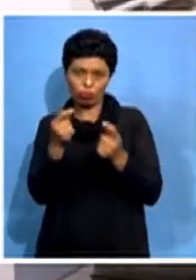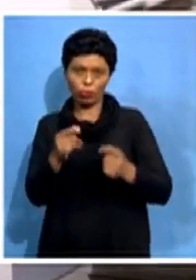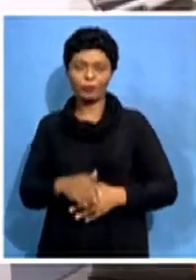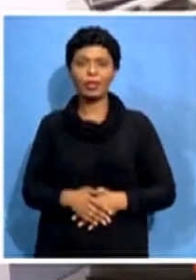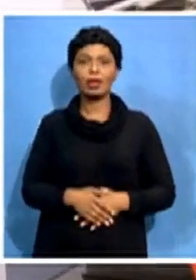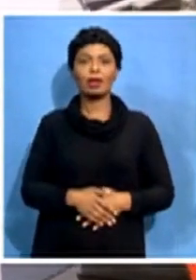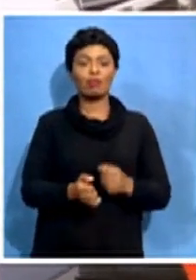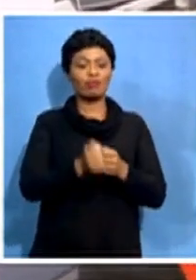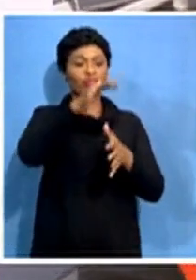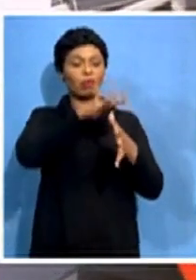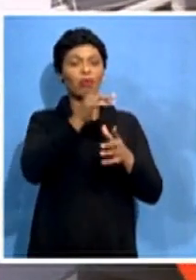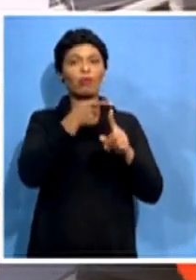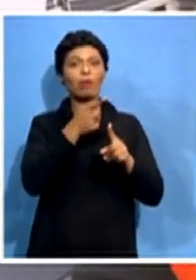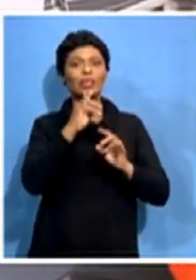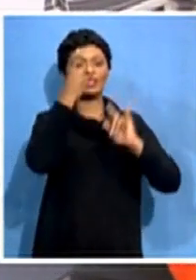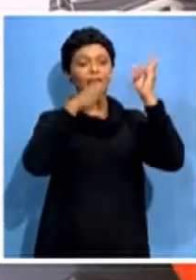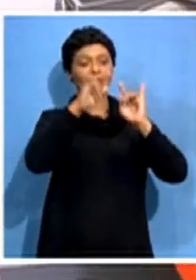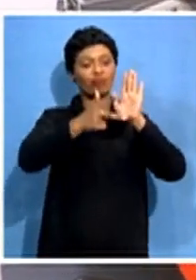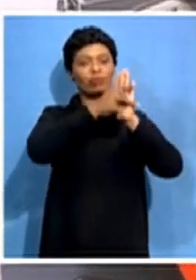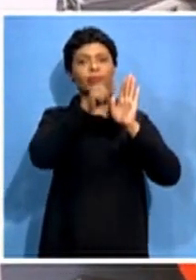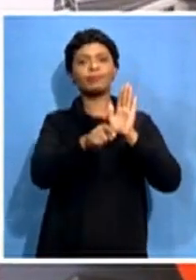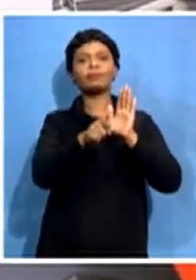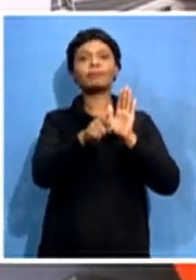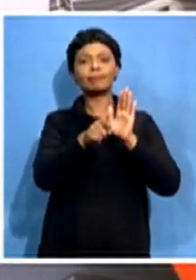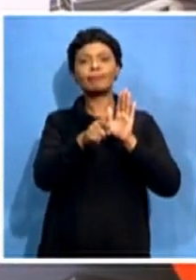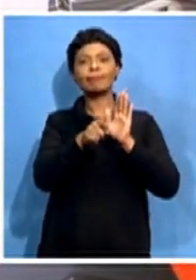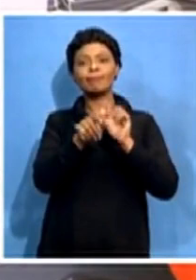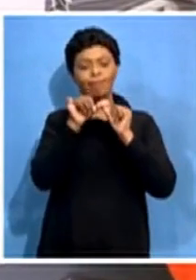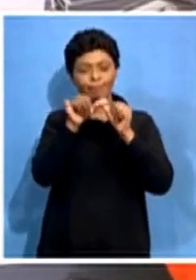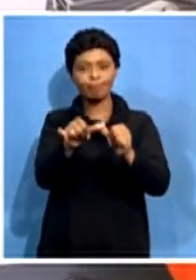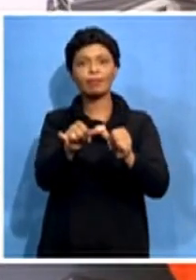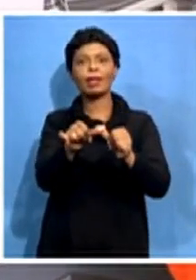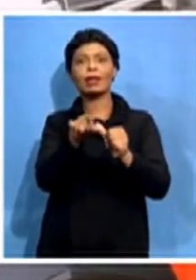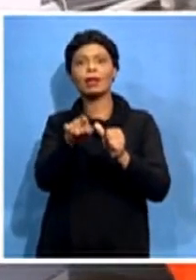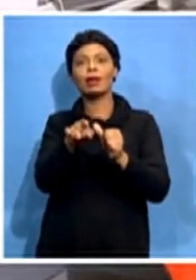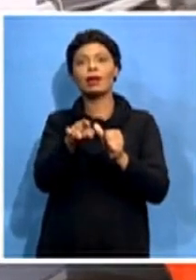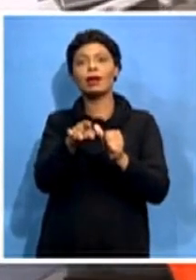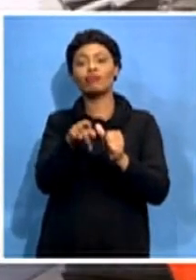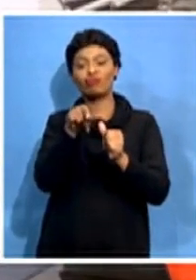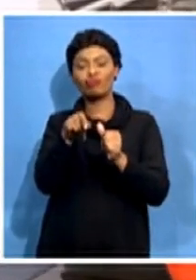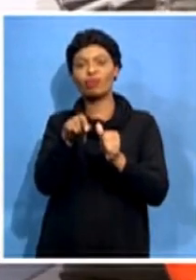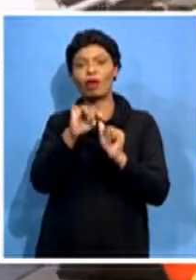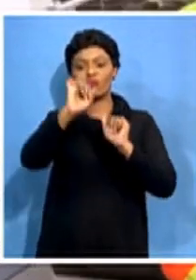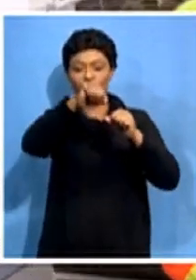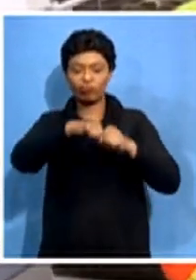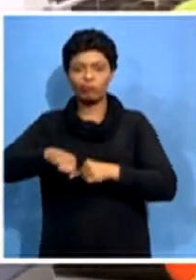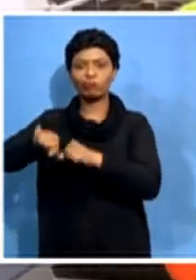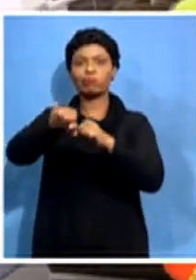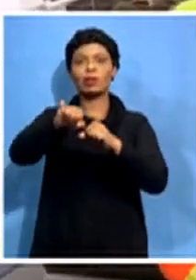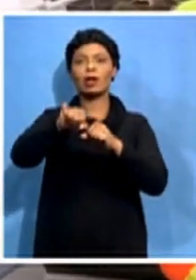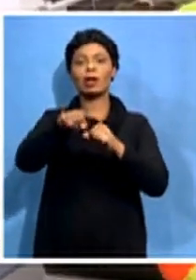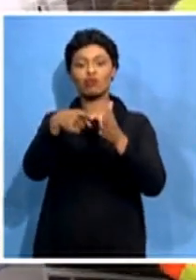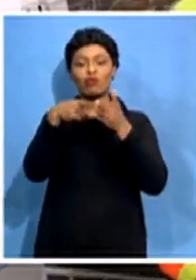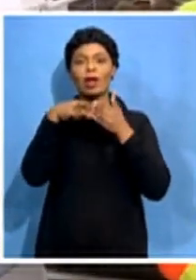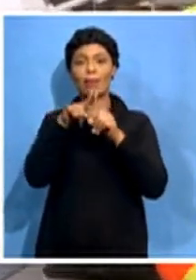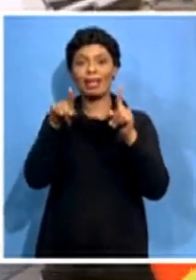to expedite the approvals that we require, is going to be another key challenge, but we are moving and working with the city